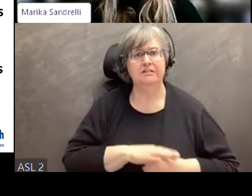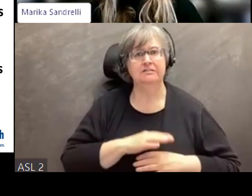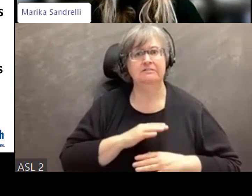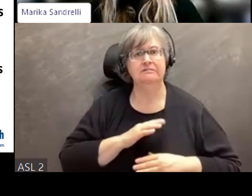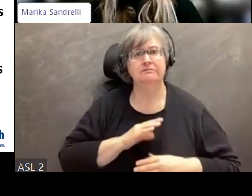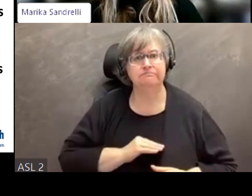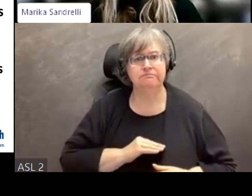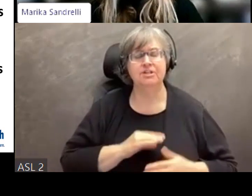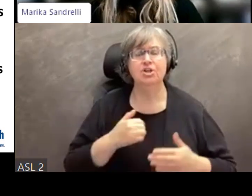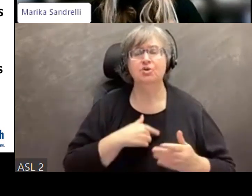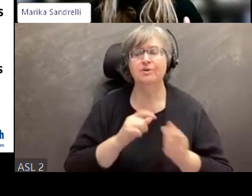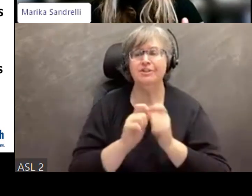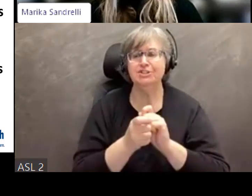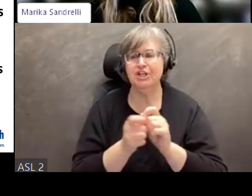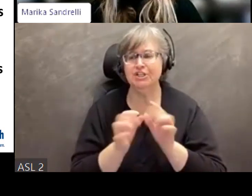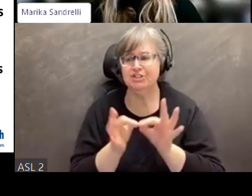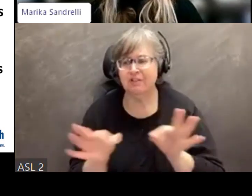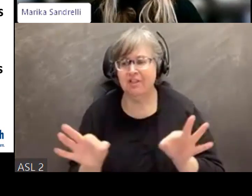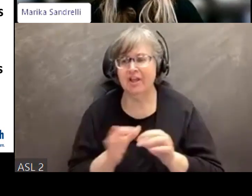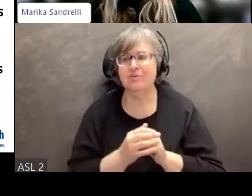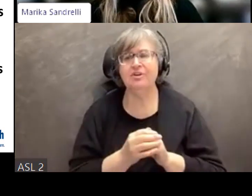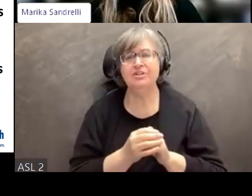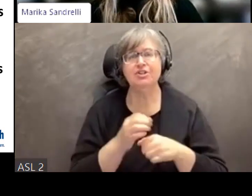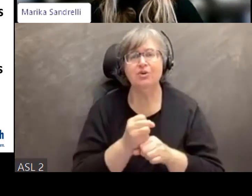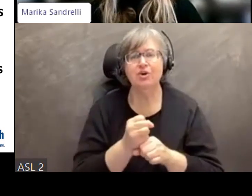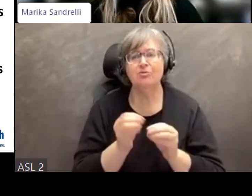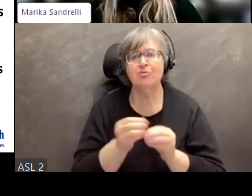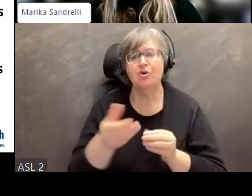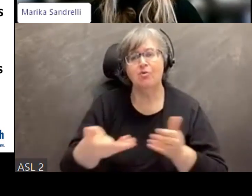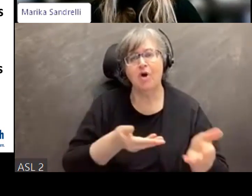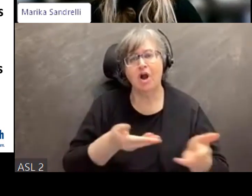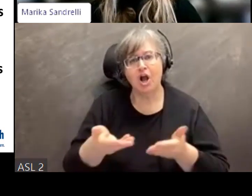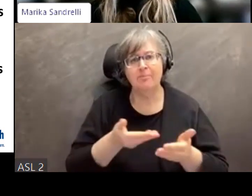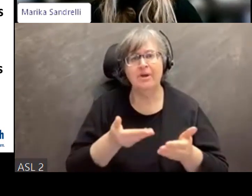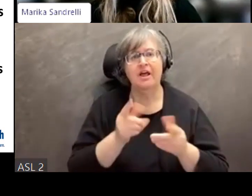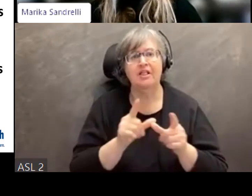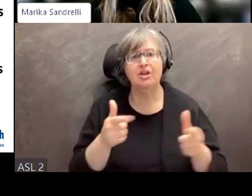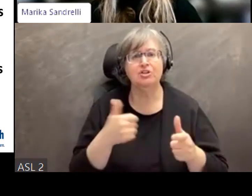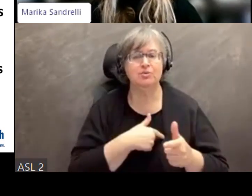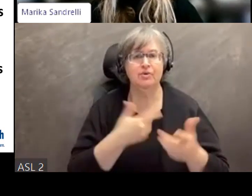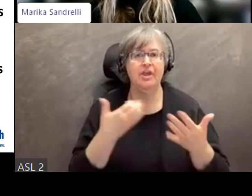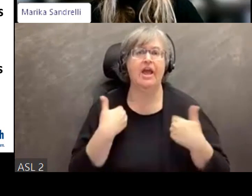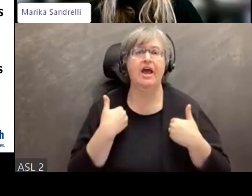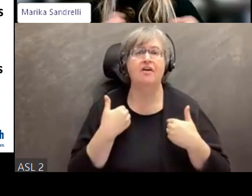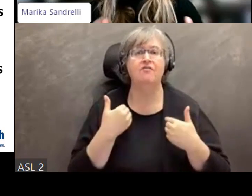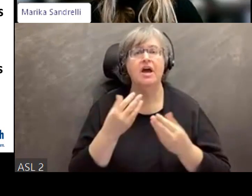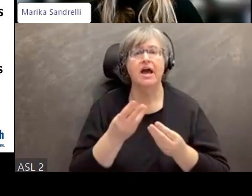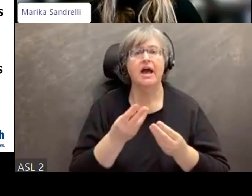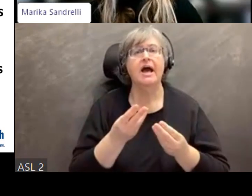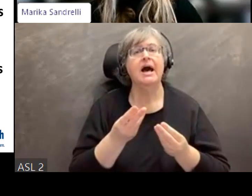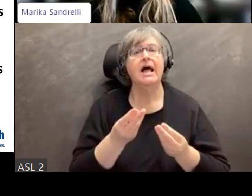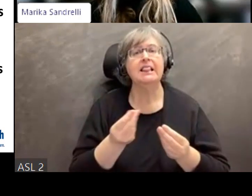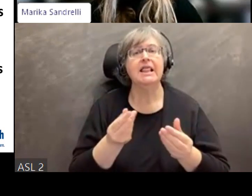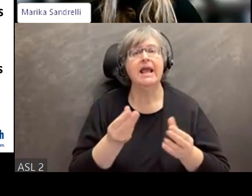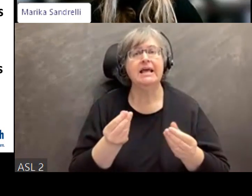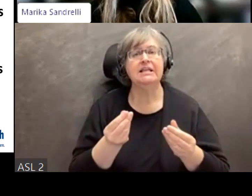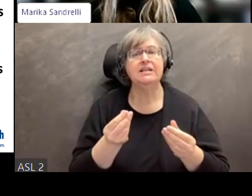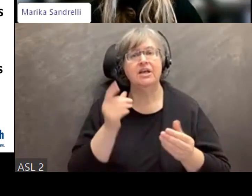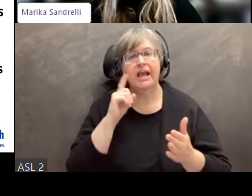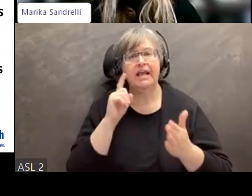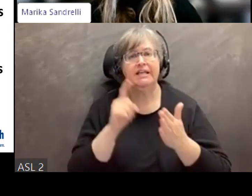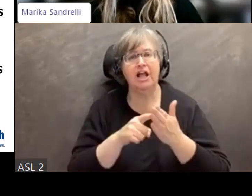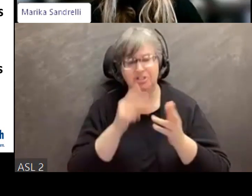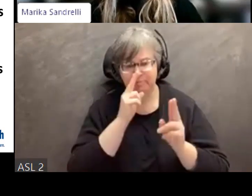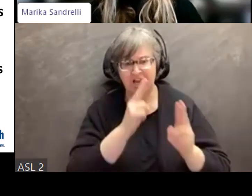distressful. So we just changed a lot of the language and created more welcoming language. We have land acknowledgement